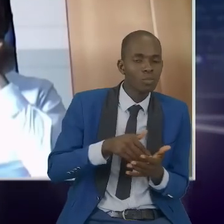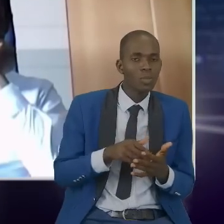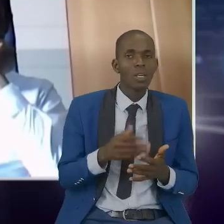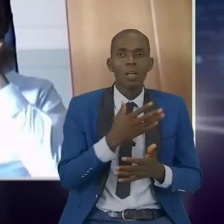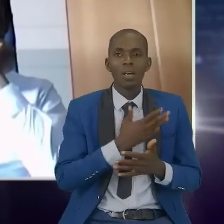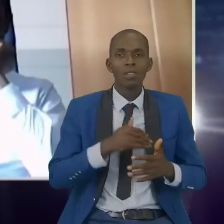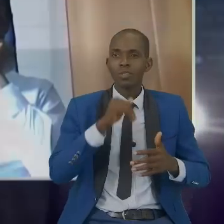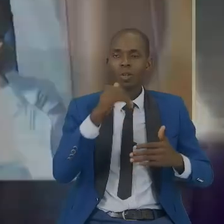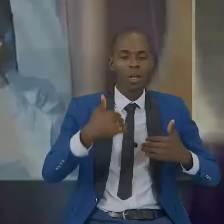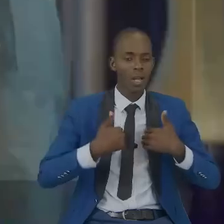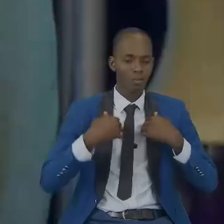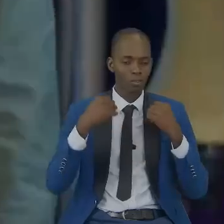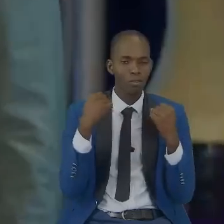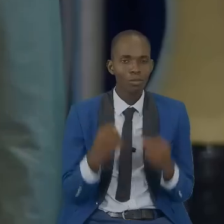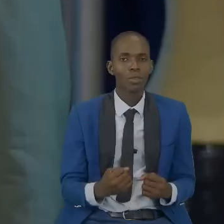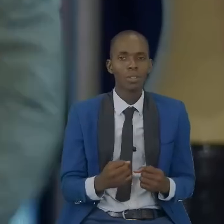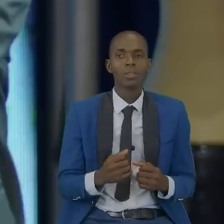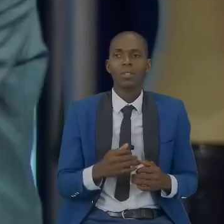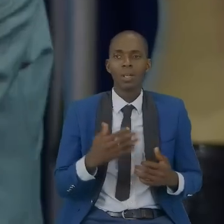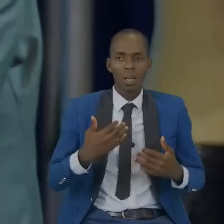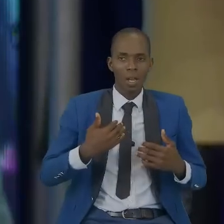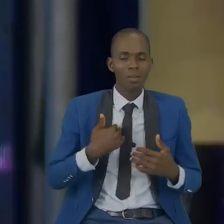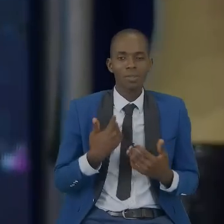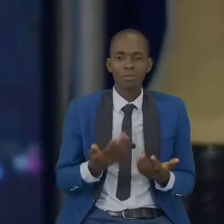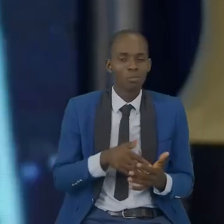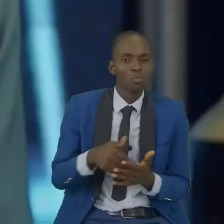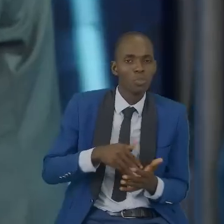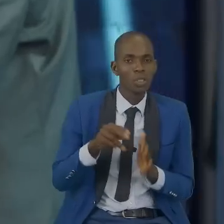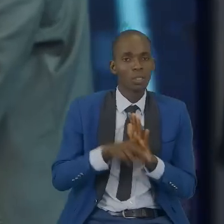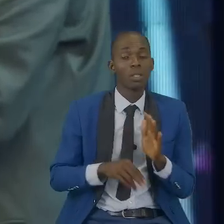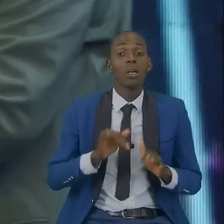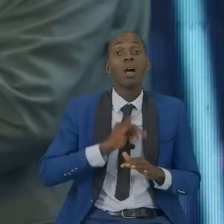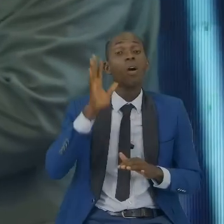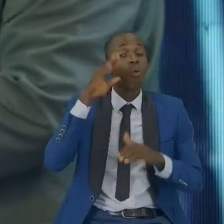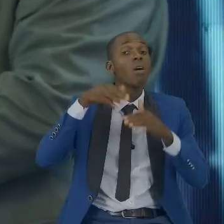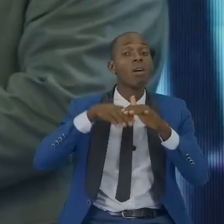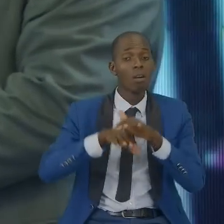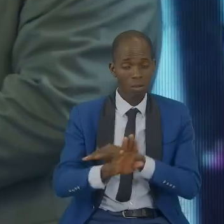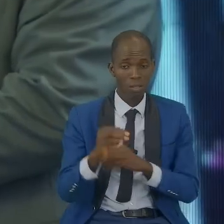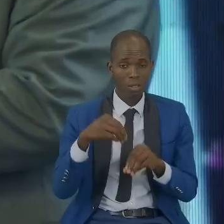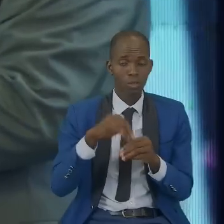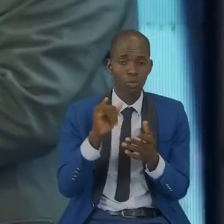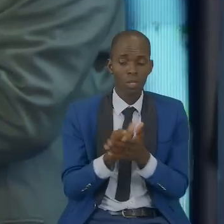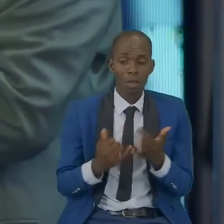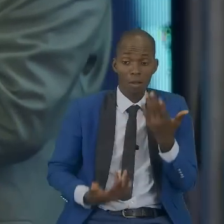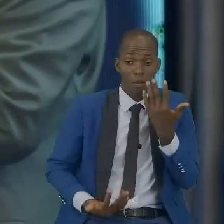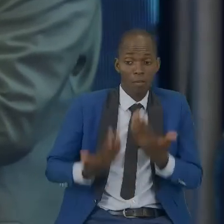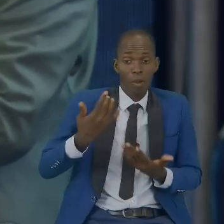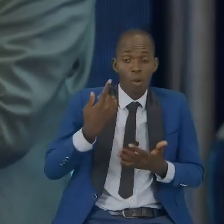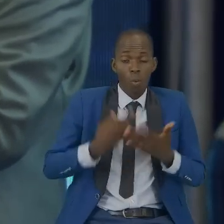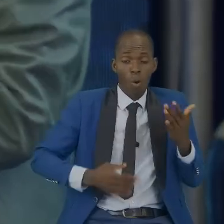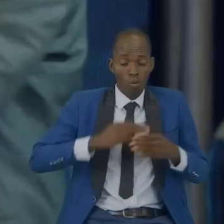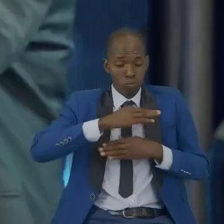not having backbone, having straw for backbone. I enter into that, and then all the fire